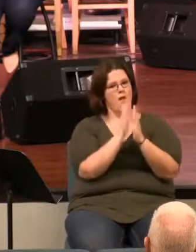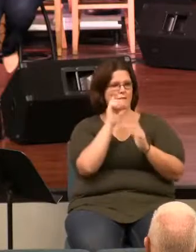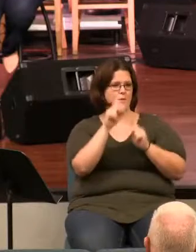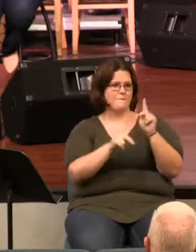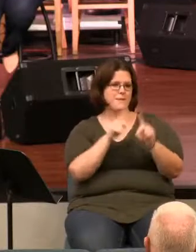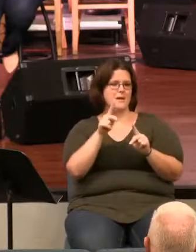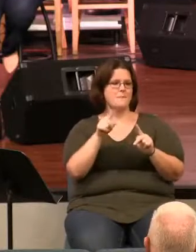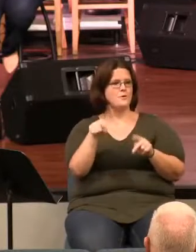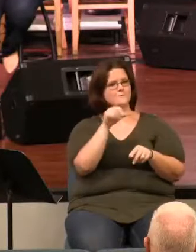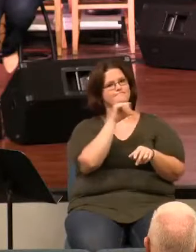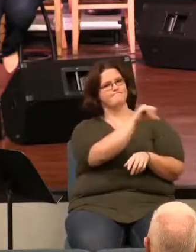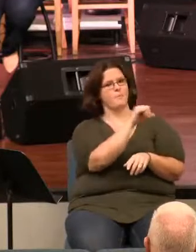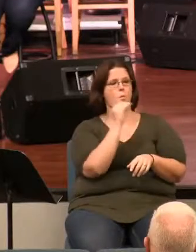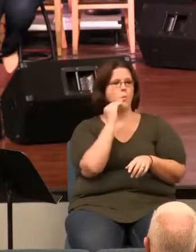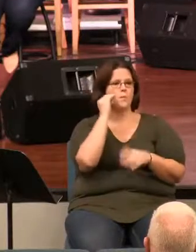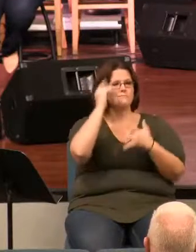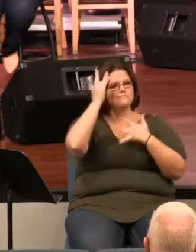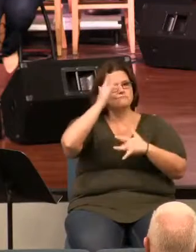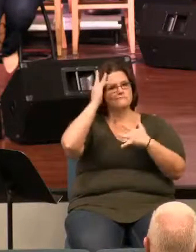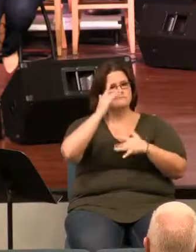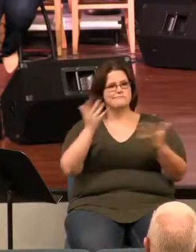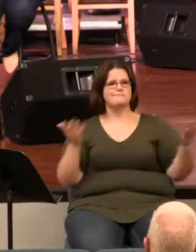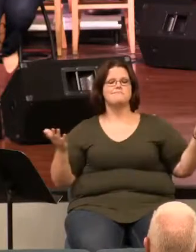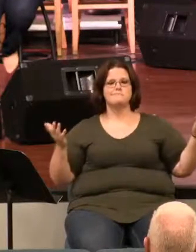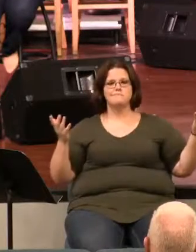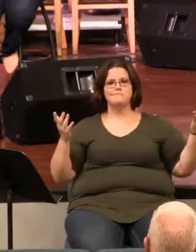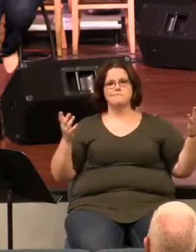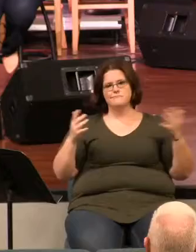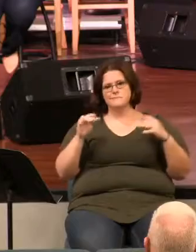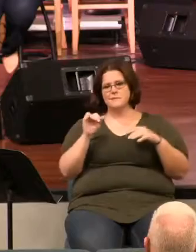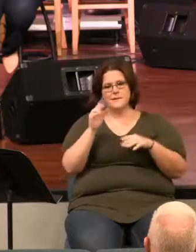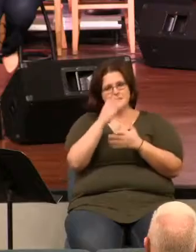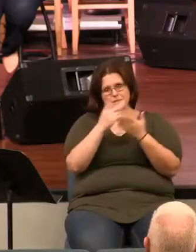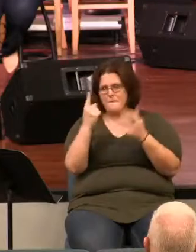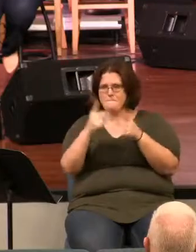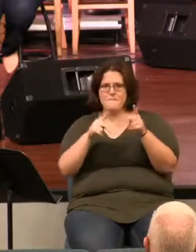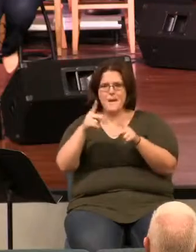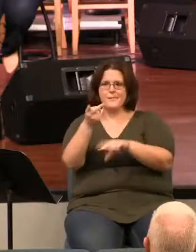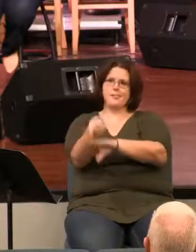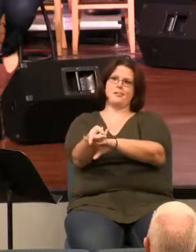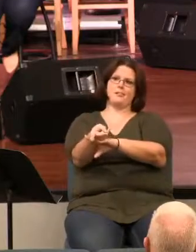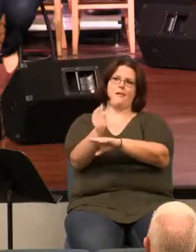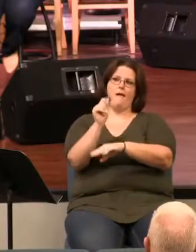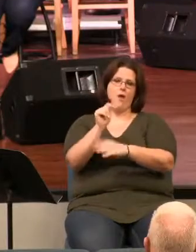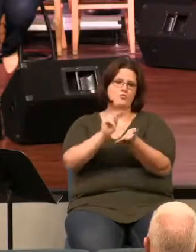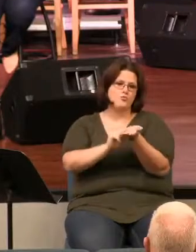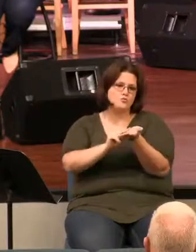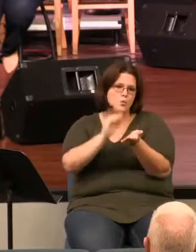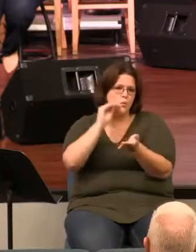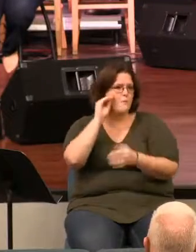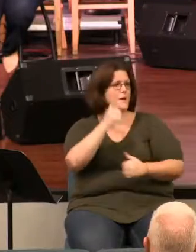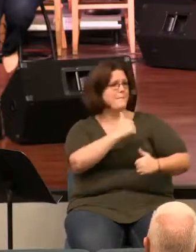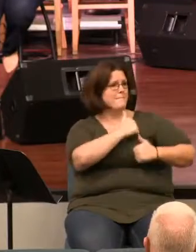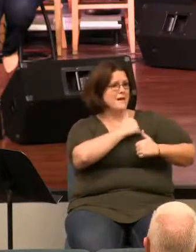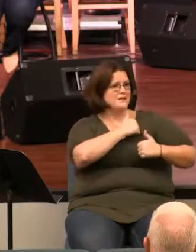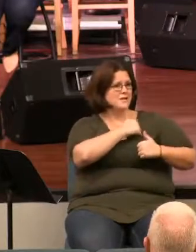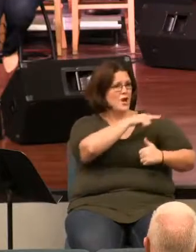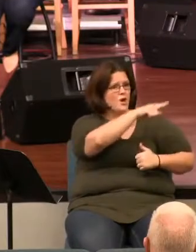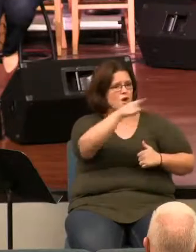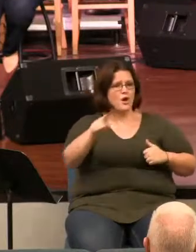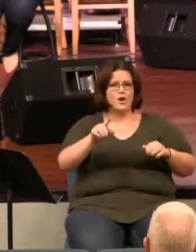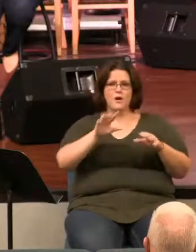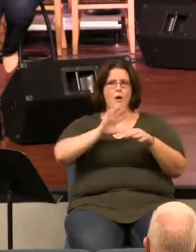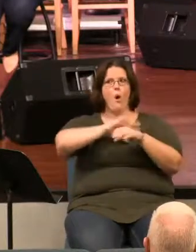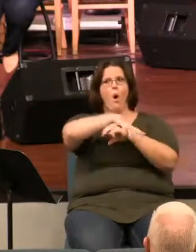those who are homebound. My mother-in-law who's watching can't get out of that nursing home, and our military men and women that are deployed around the globe.